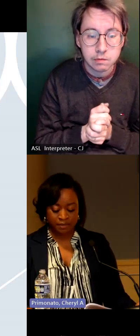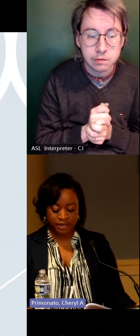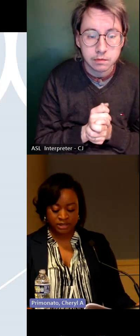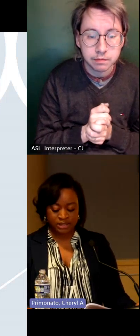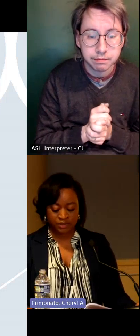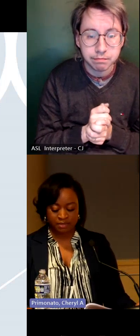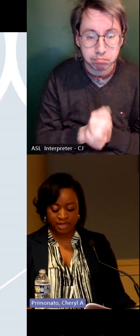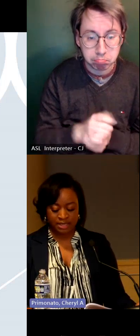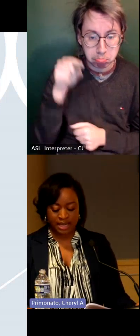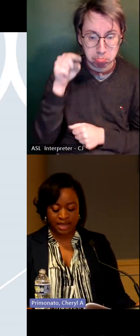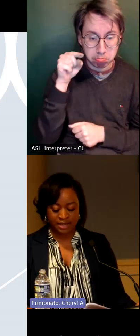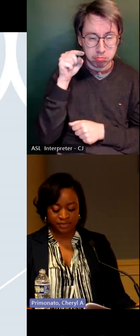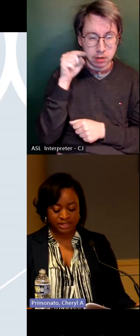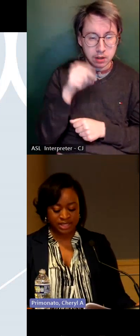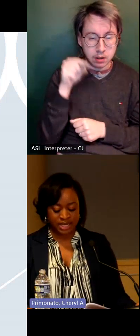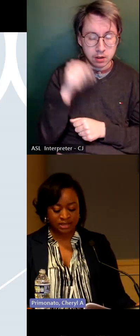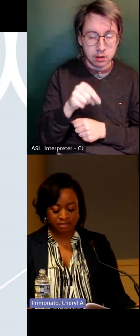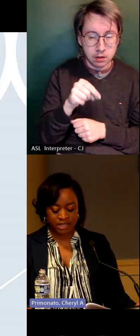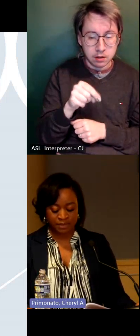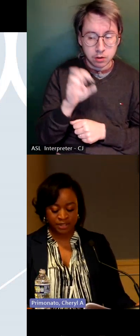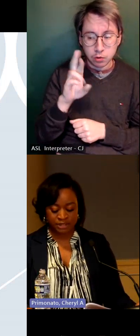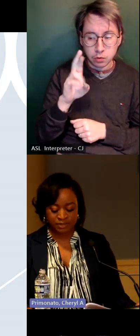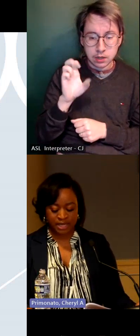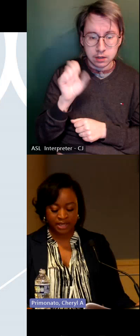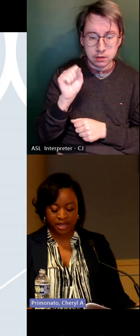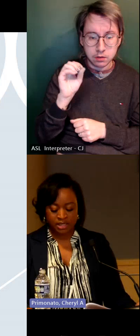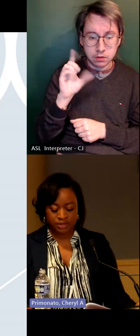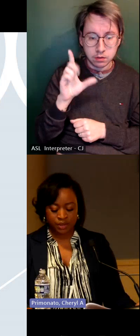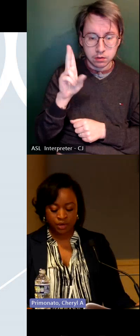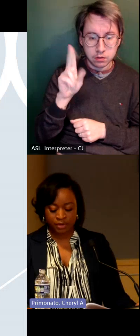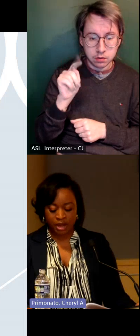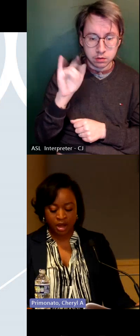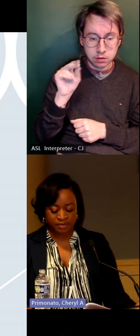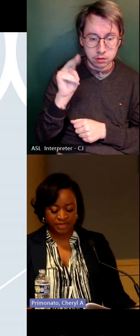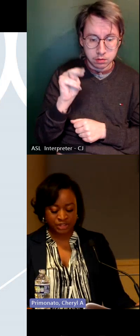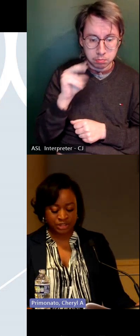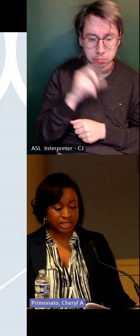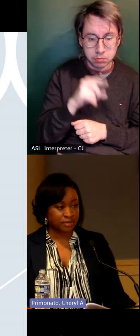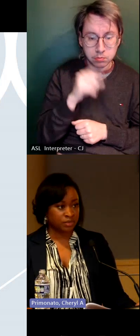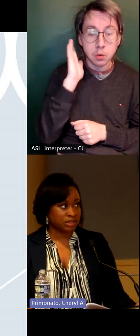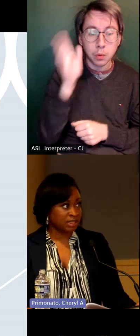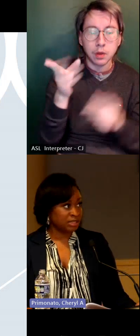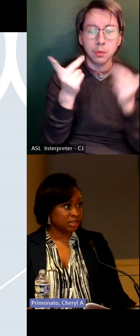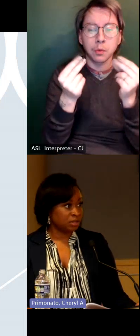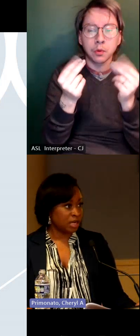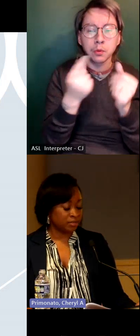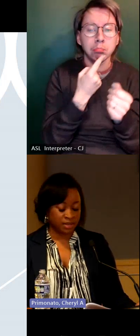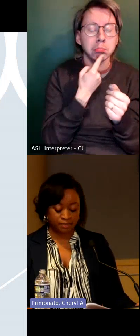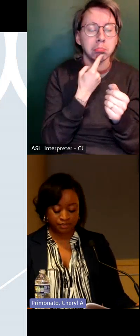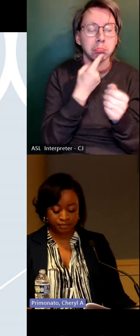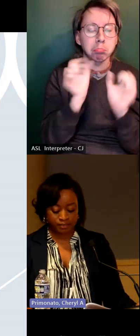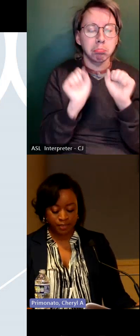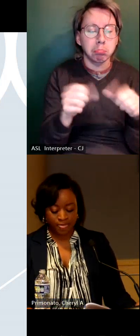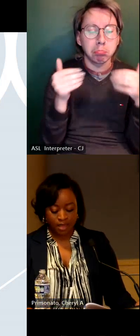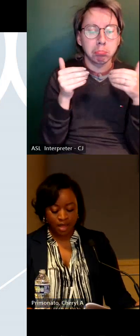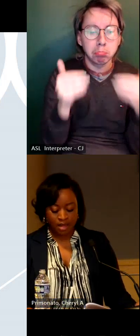will allow PRT to amend and restate the money purchase plan to incorporate all provisions in a single